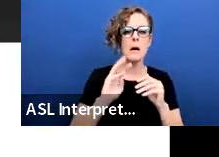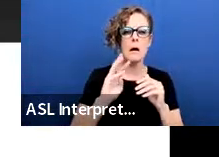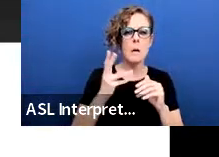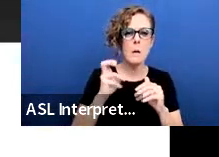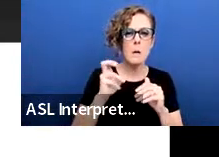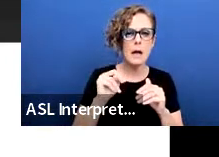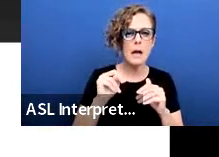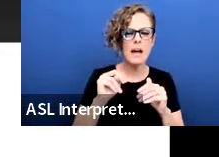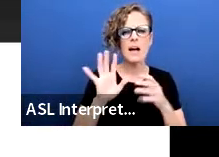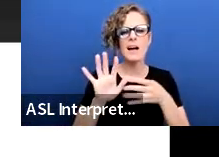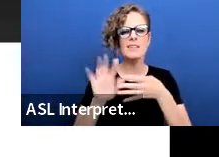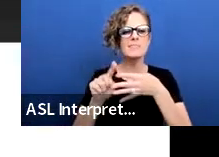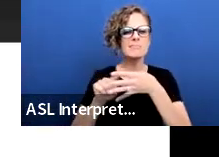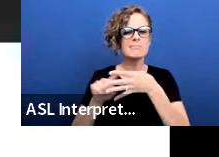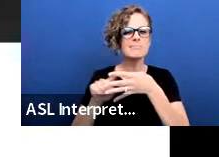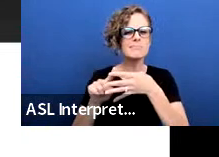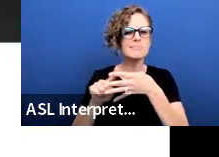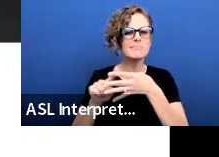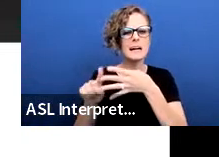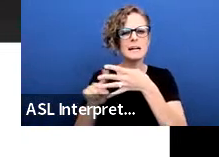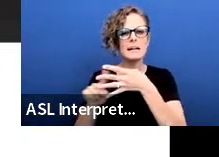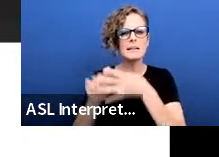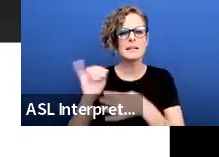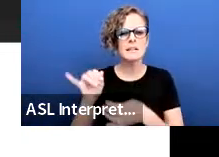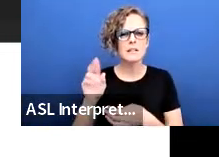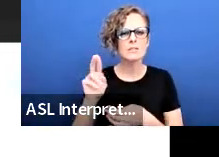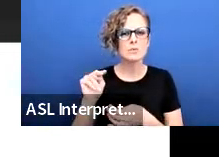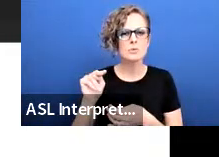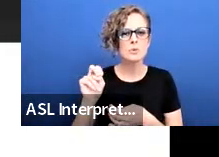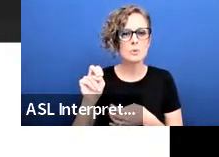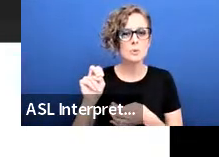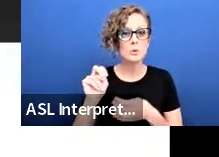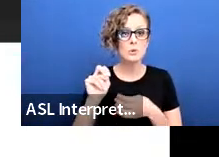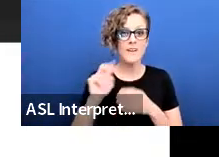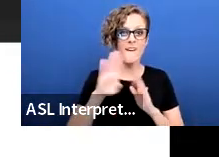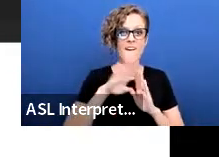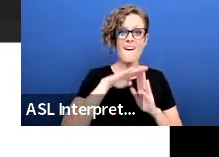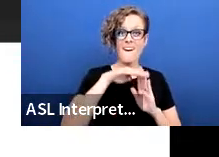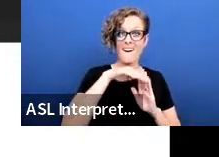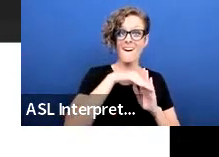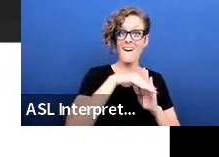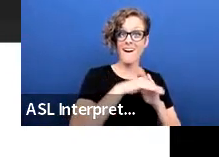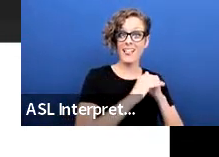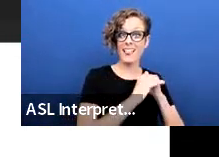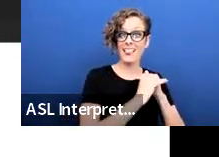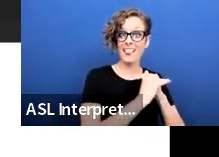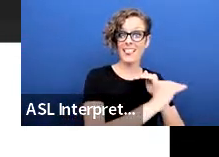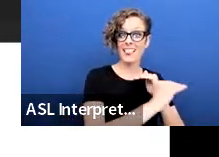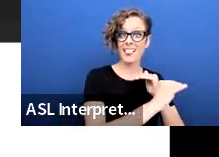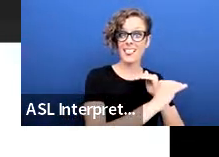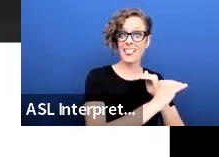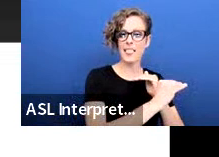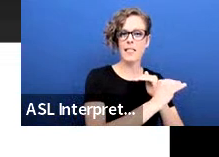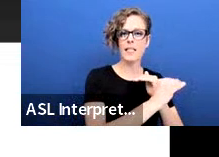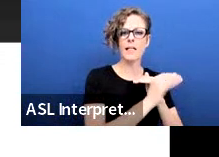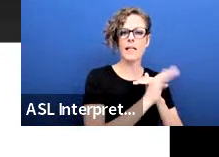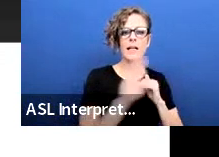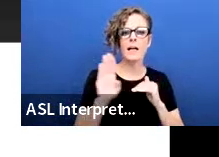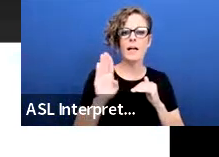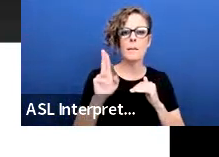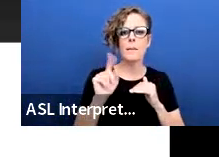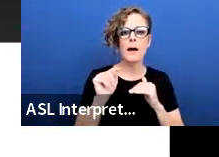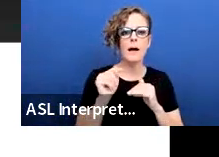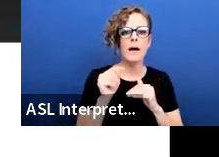the sort of beginning and middle of June. But then we saw another